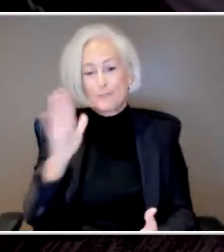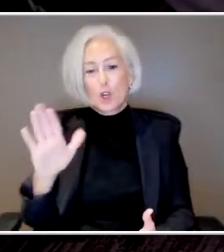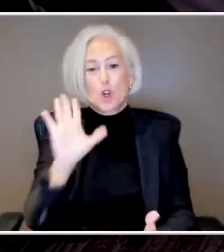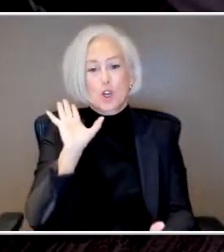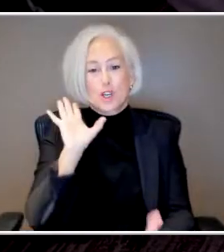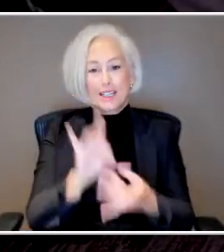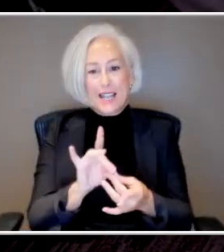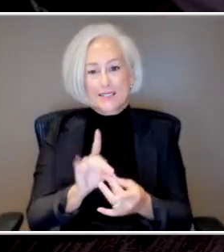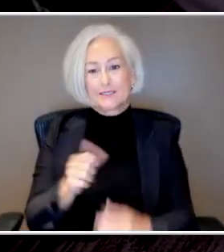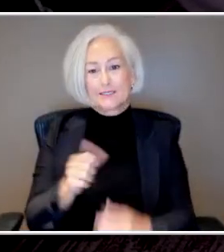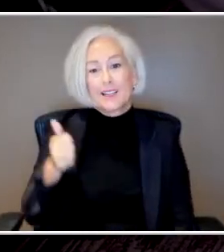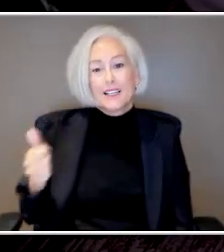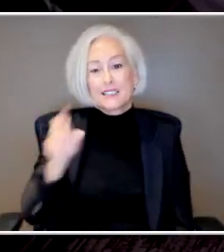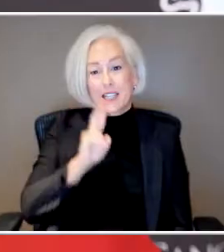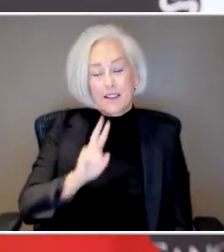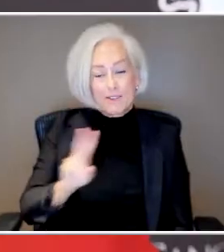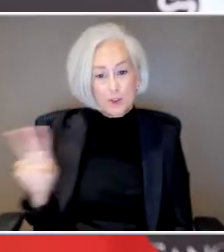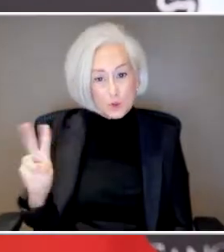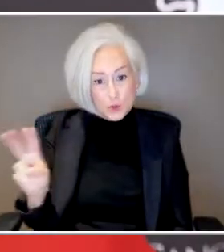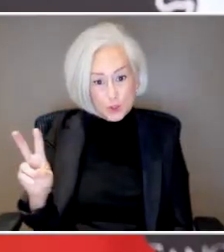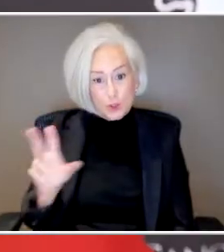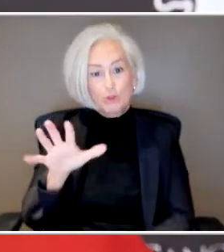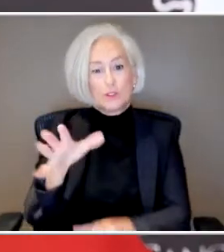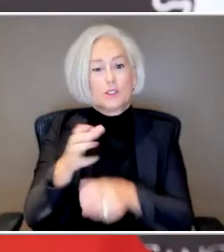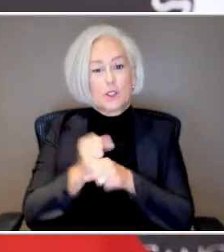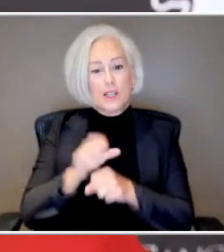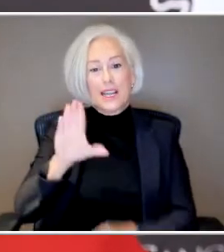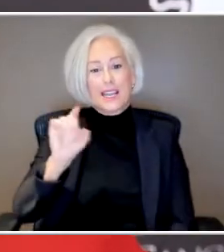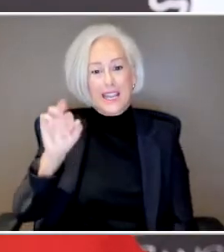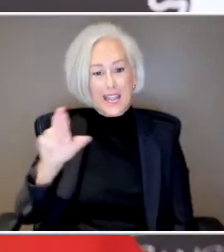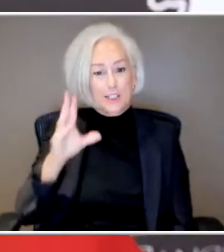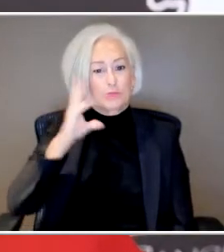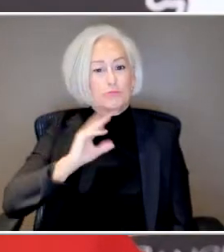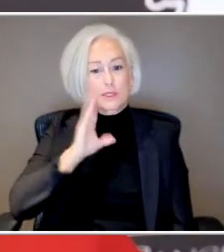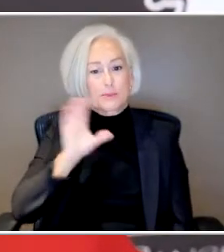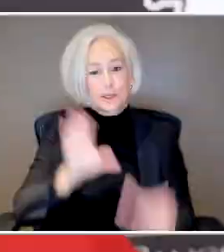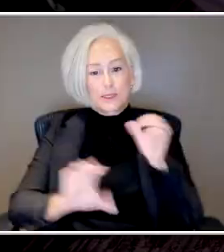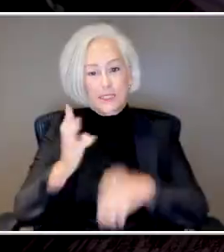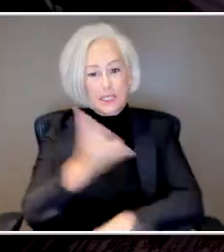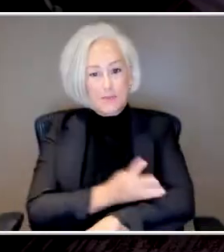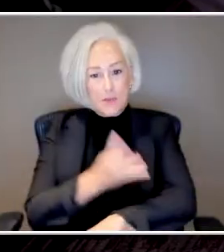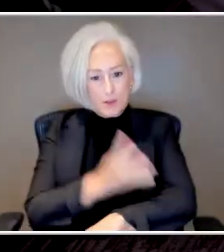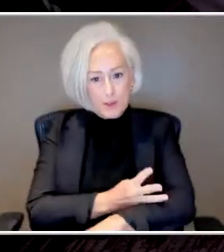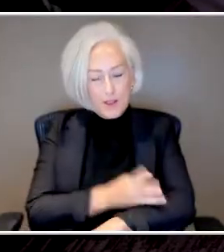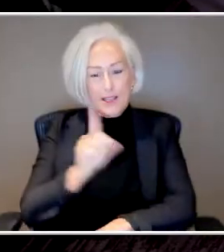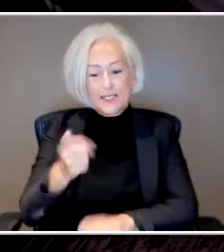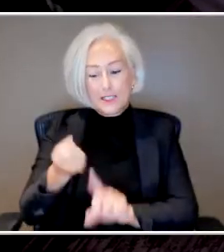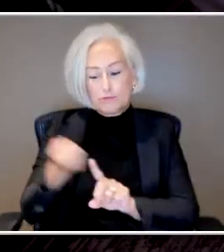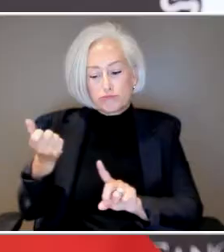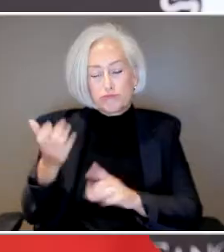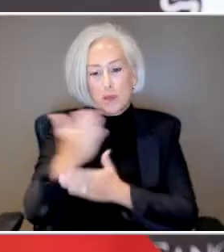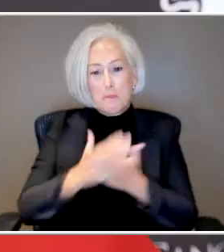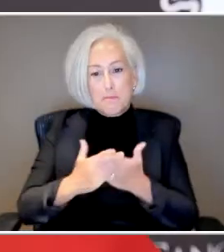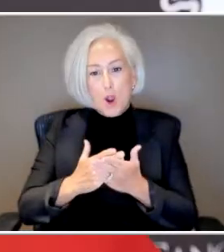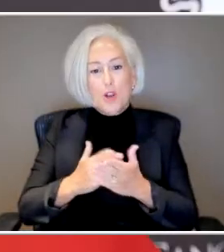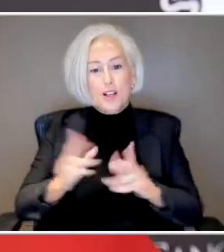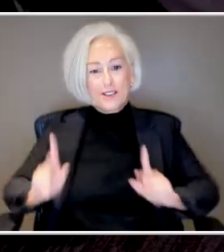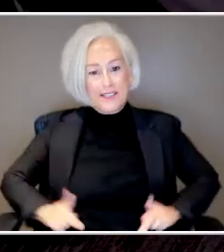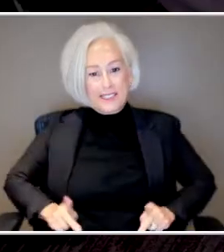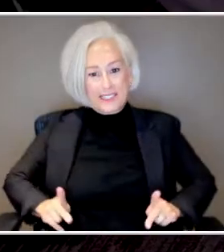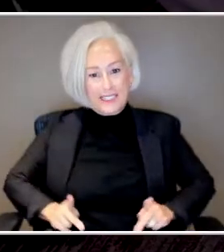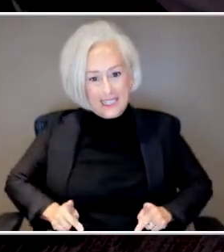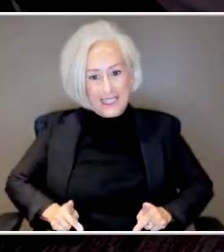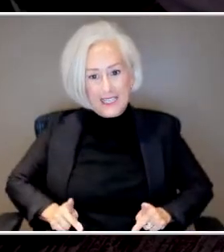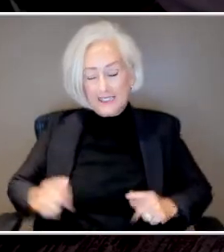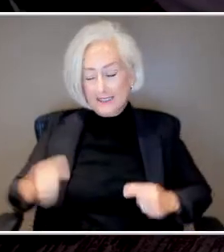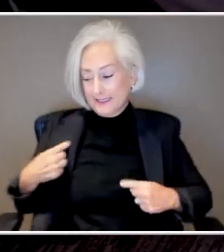Wilms tumor cancer to where, I went through chemotherapy. They had to take, partial of one of my kidneys. I was fortunate enough to be in remission ever since that point. And